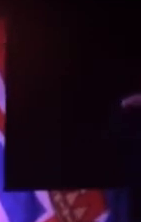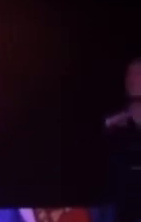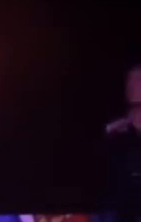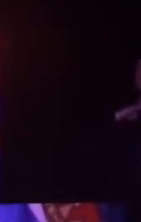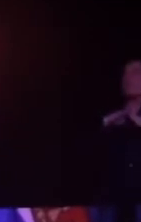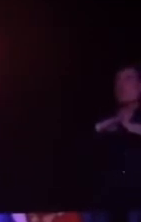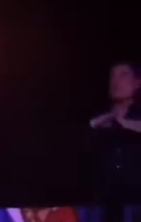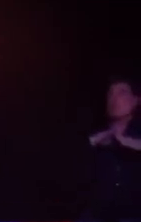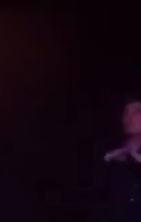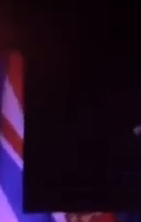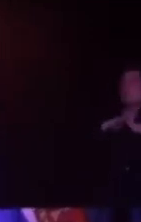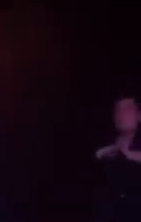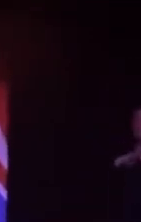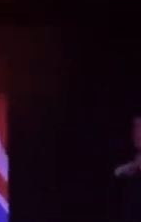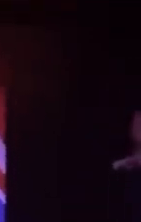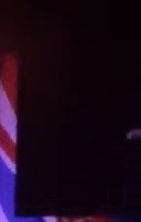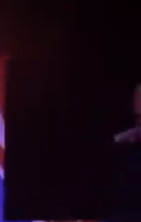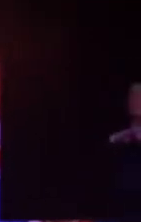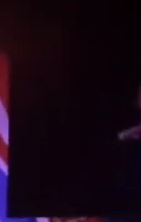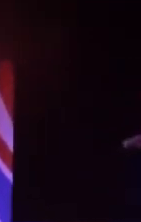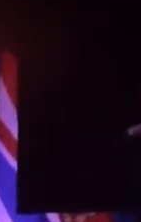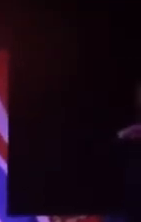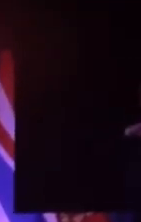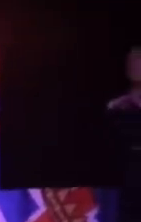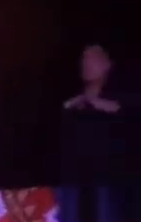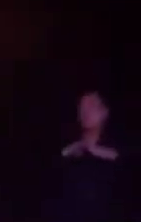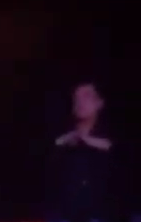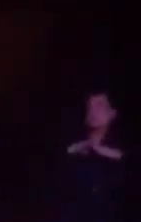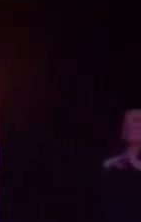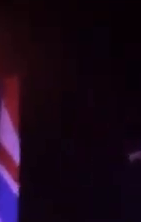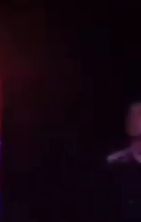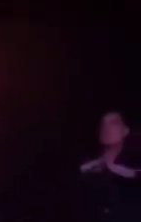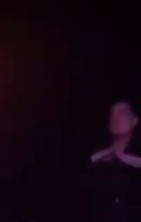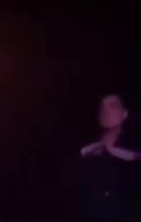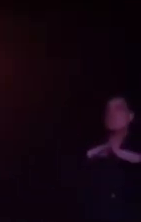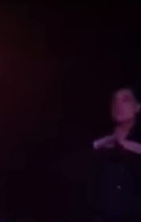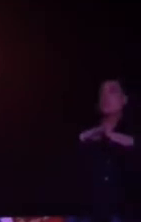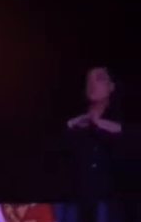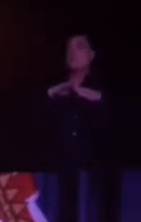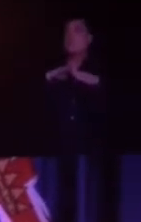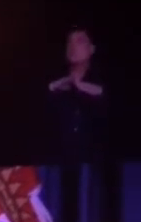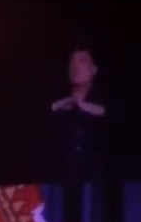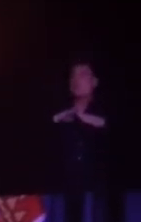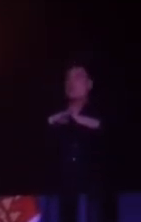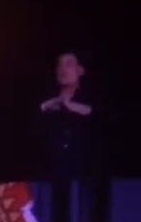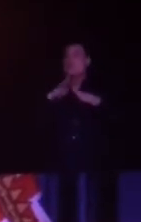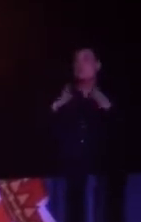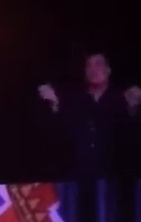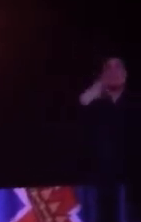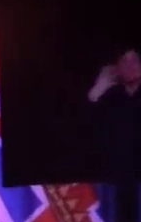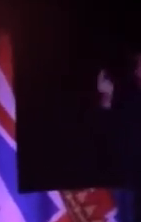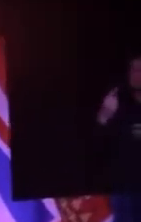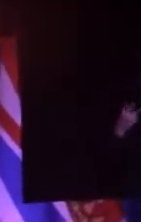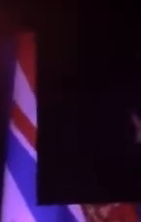this fucking province. And he sure in the hell doesn't care about Canada!